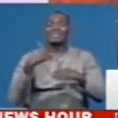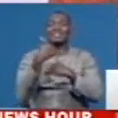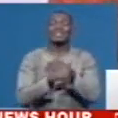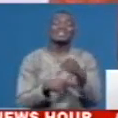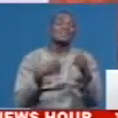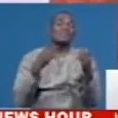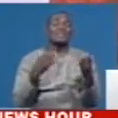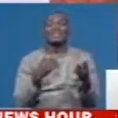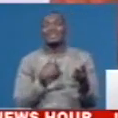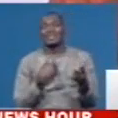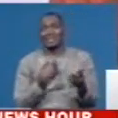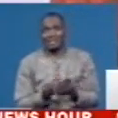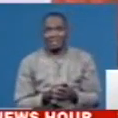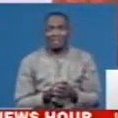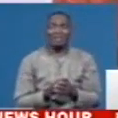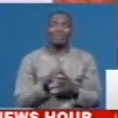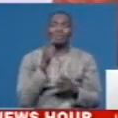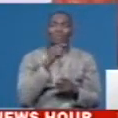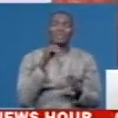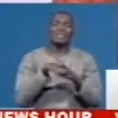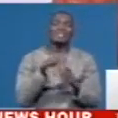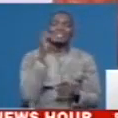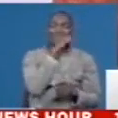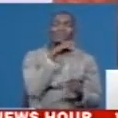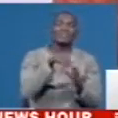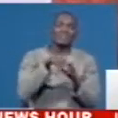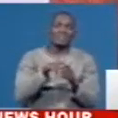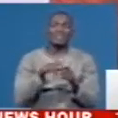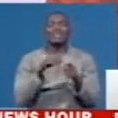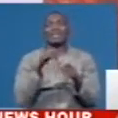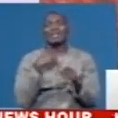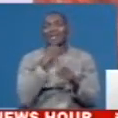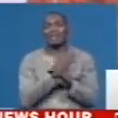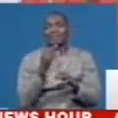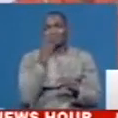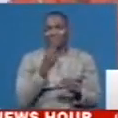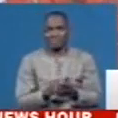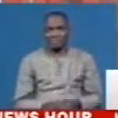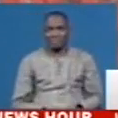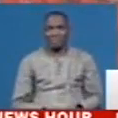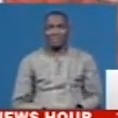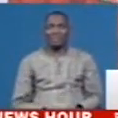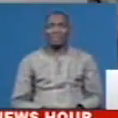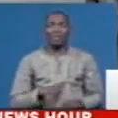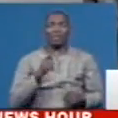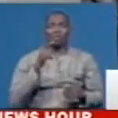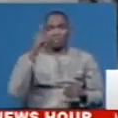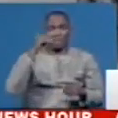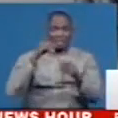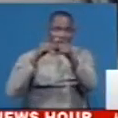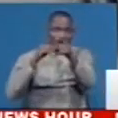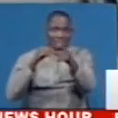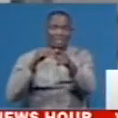countries that frown on or even criminalize free speech. The fact that this year's award winner,